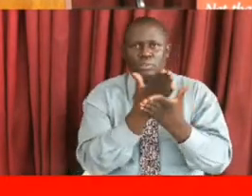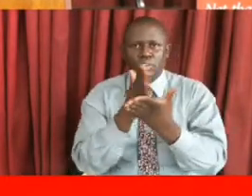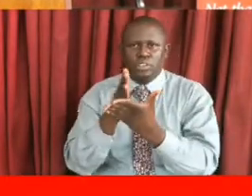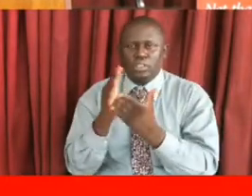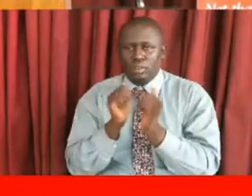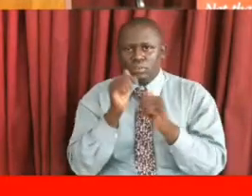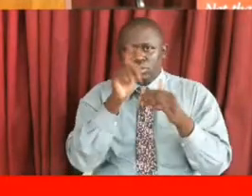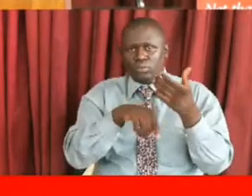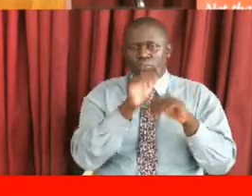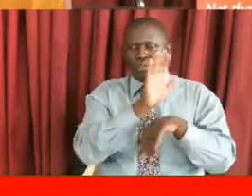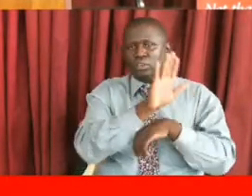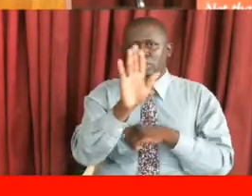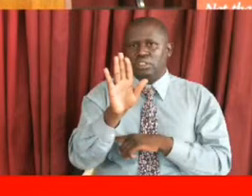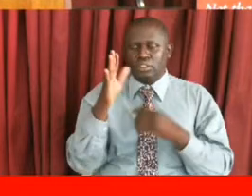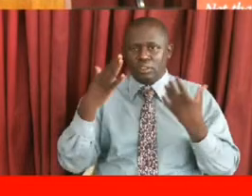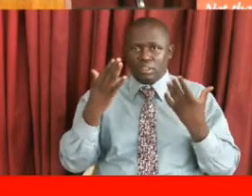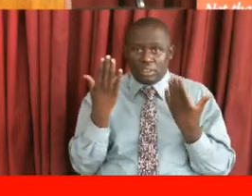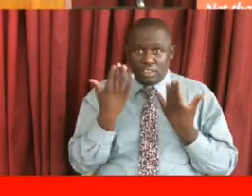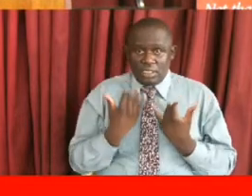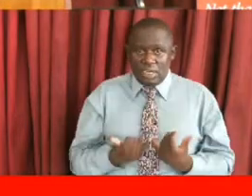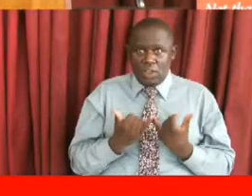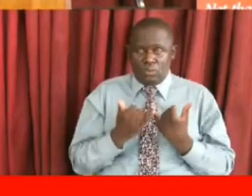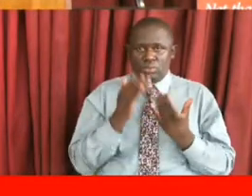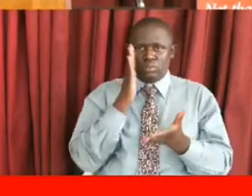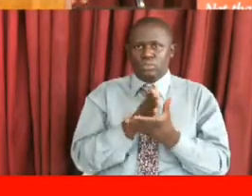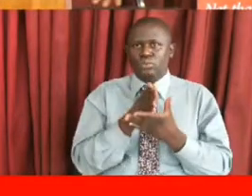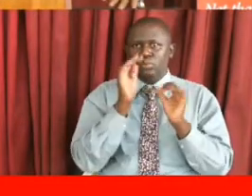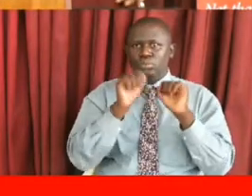church ready to do the